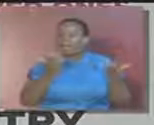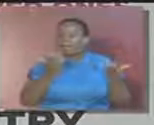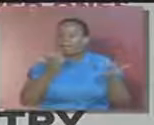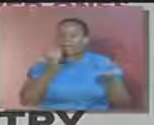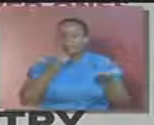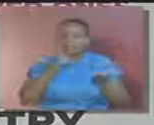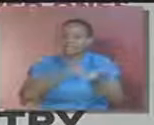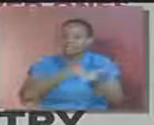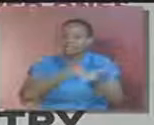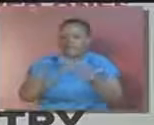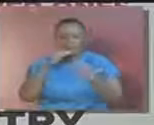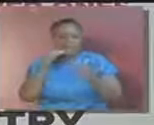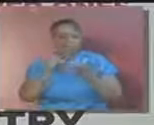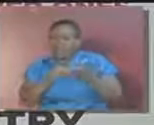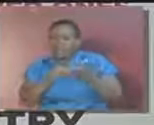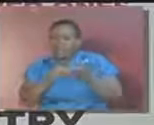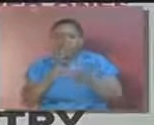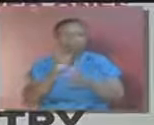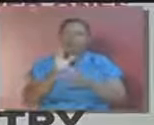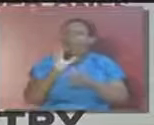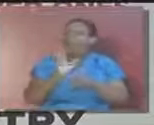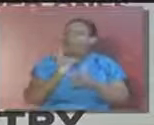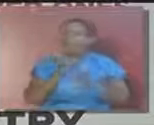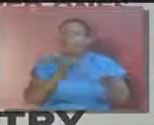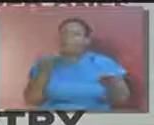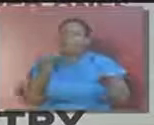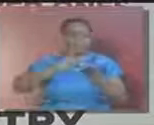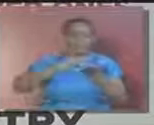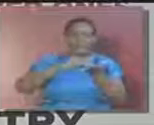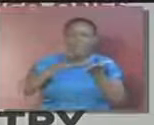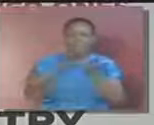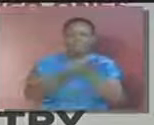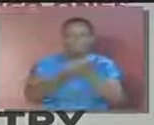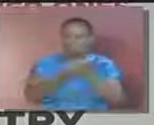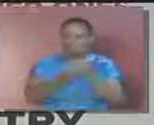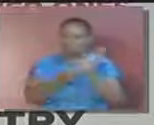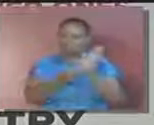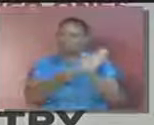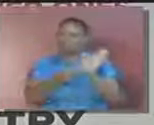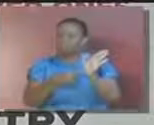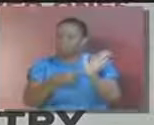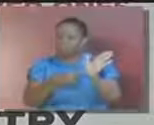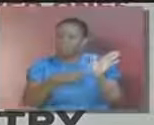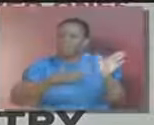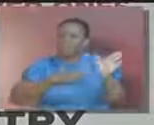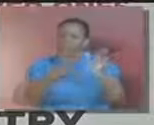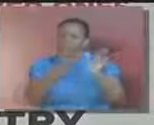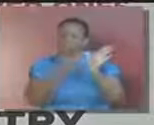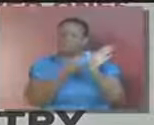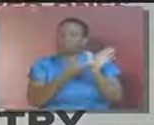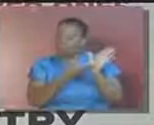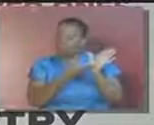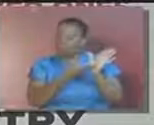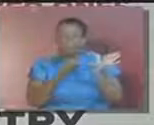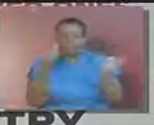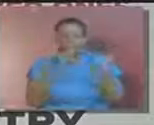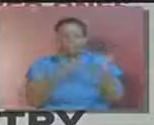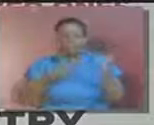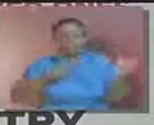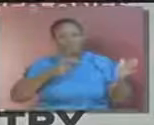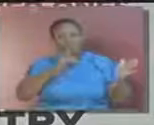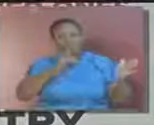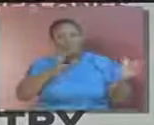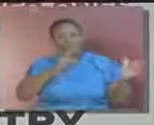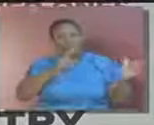that you are, in fact, an under 60 with an NCD. So walk with your medicine bag with your name and